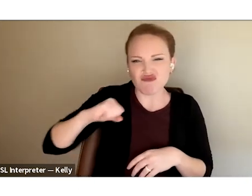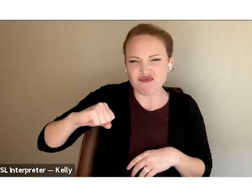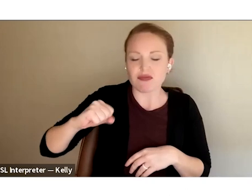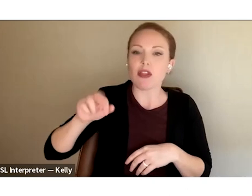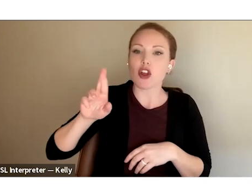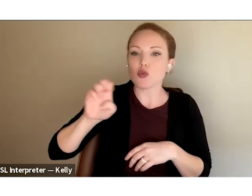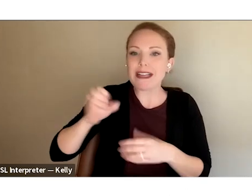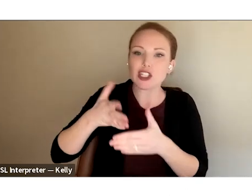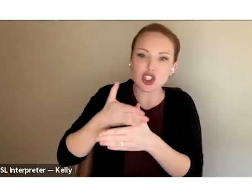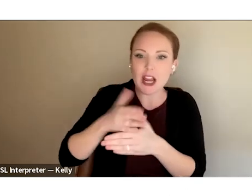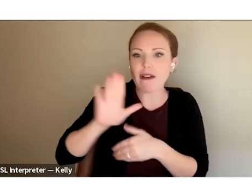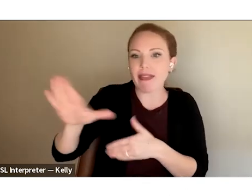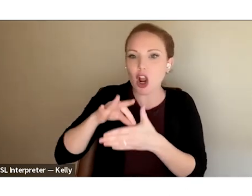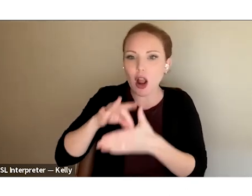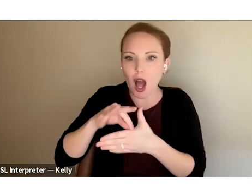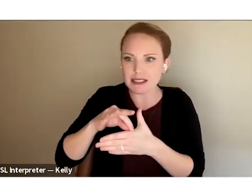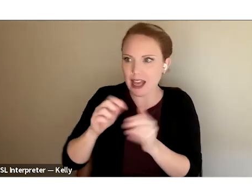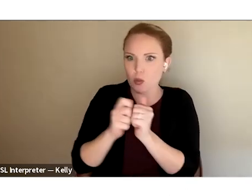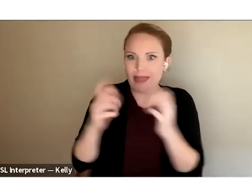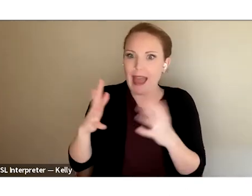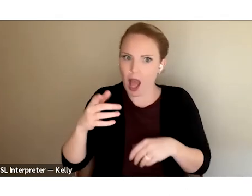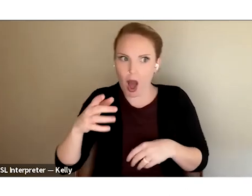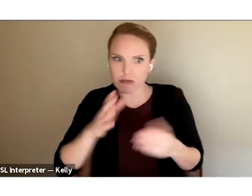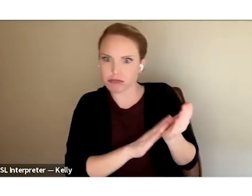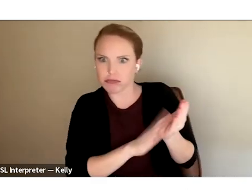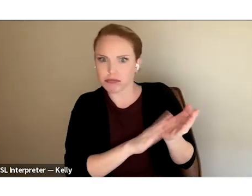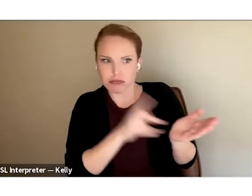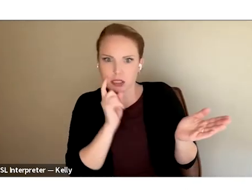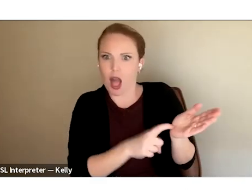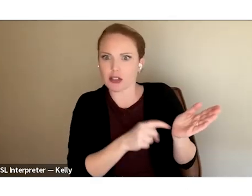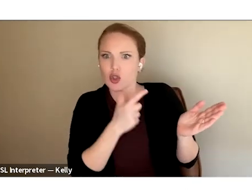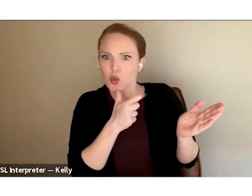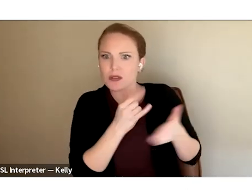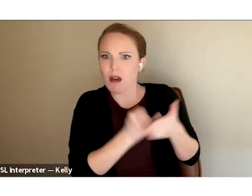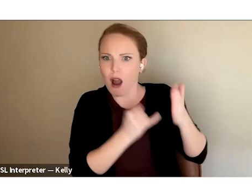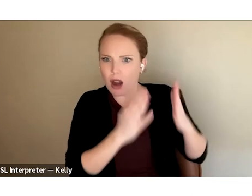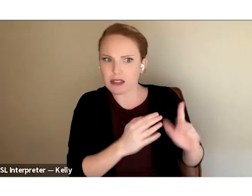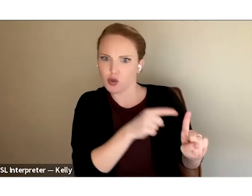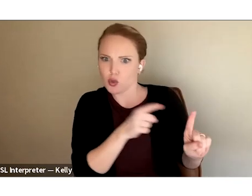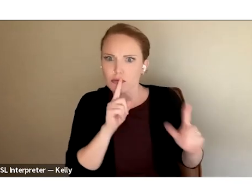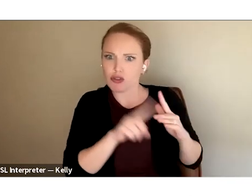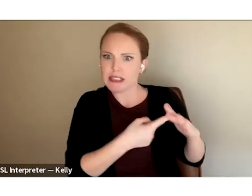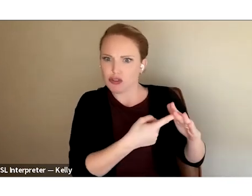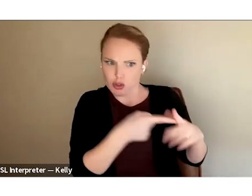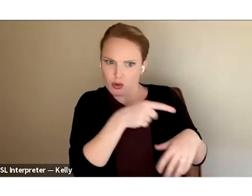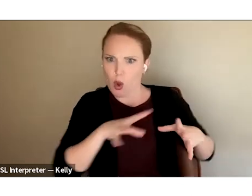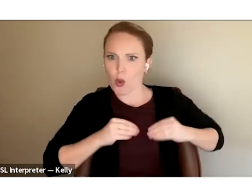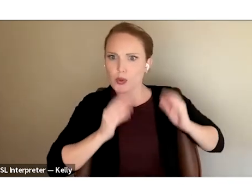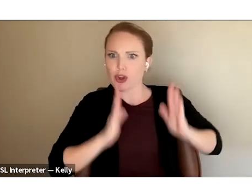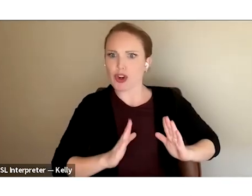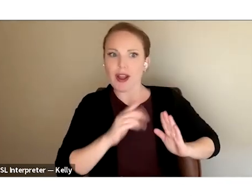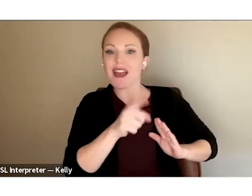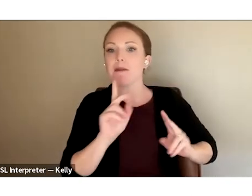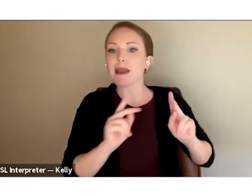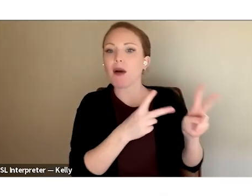of their content without properly crediting or sourcing. And then it expanded to us asking what that looks like when we